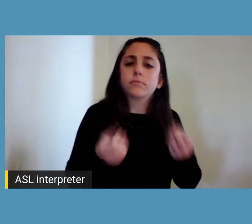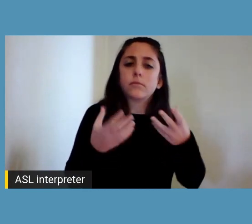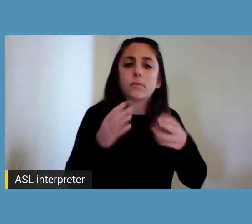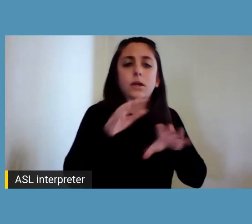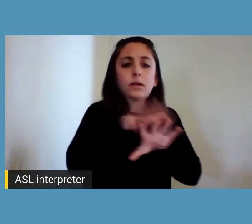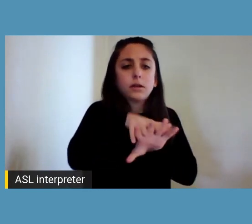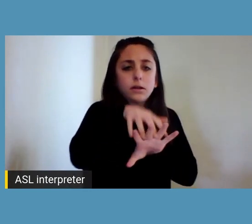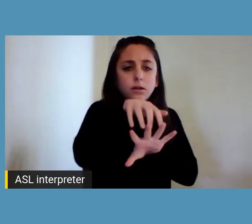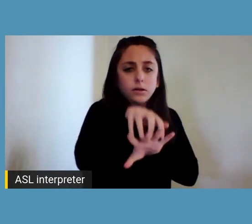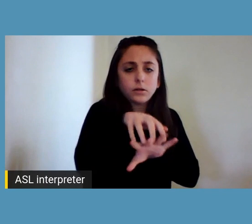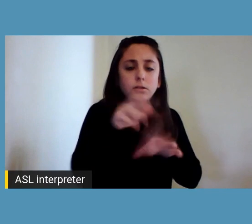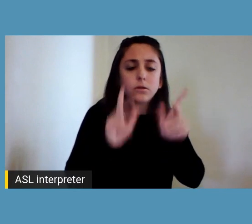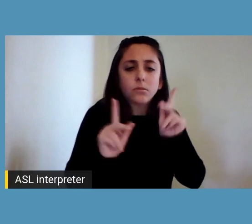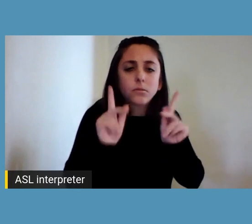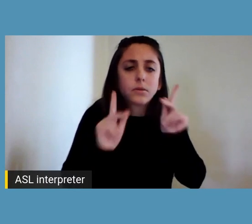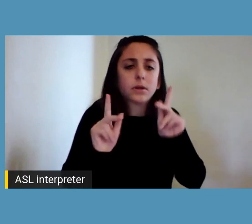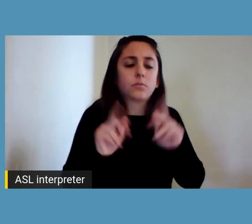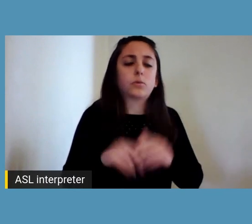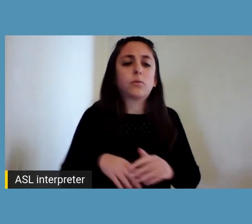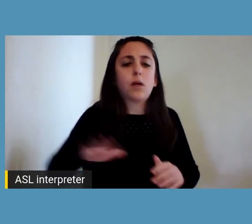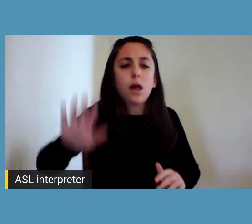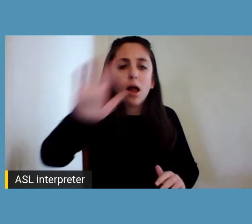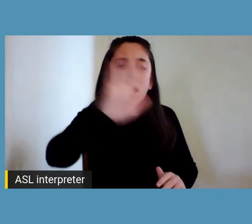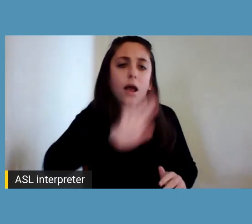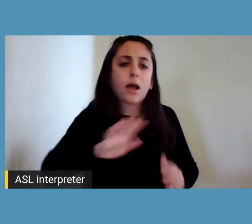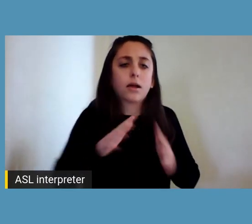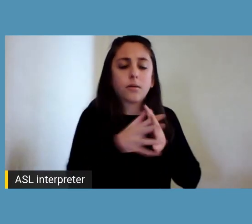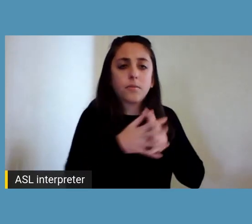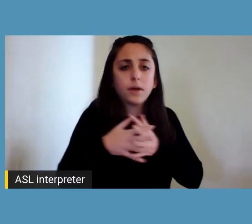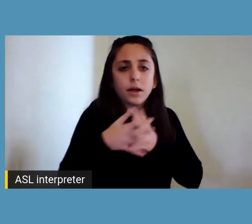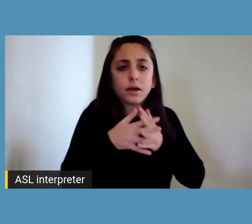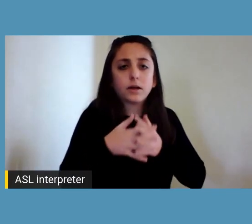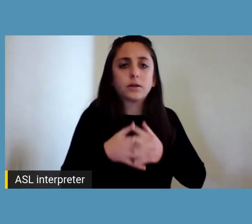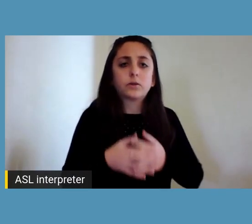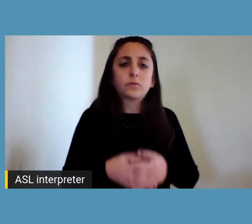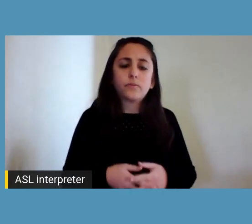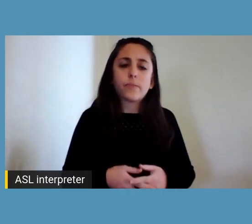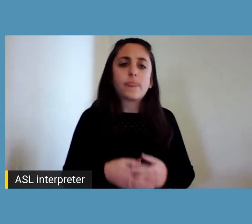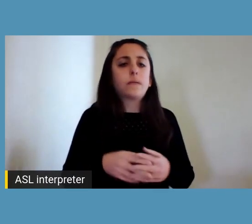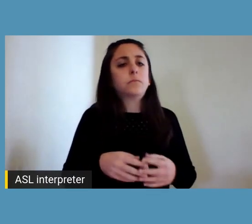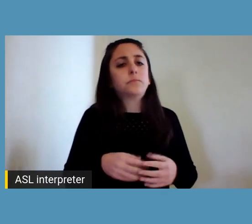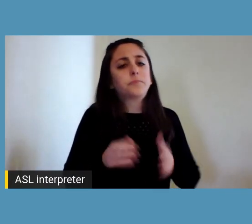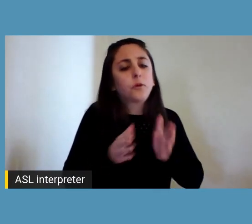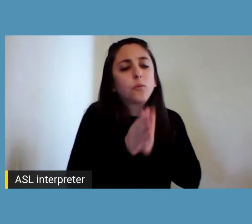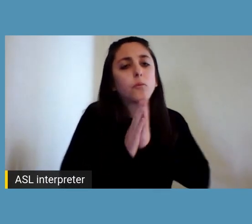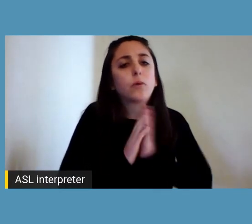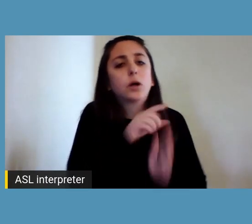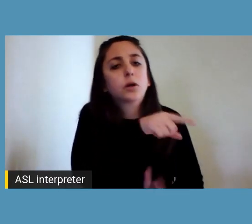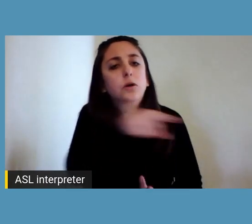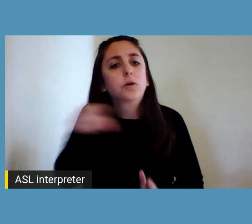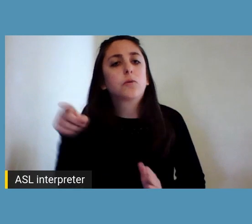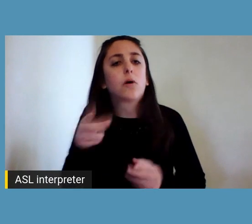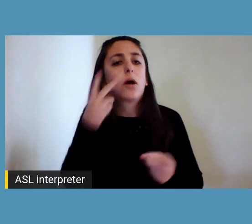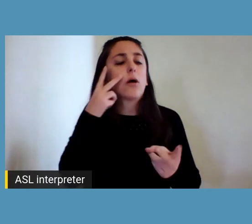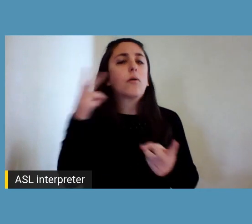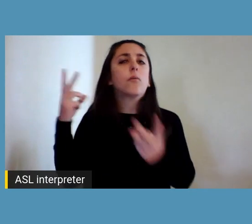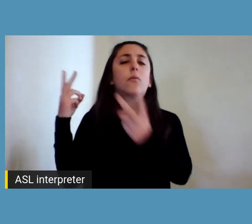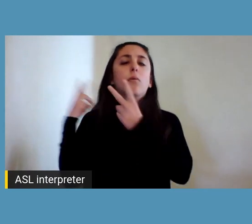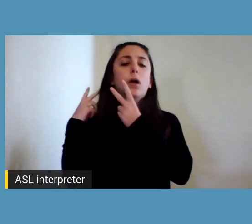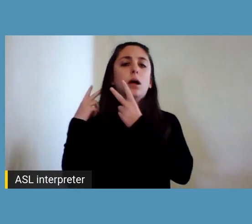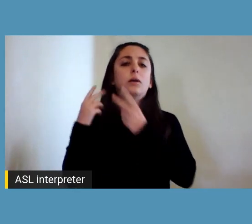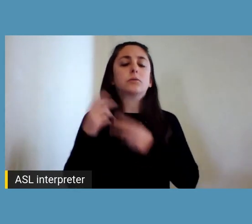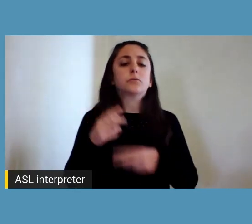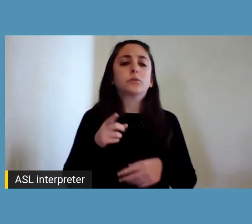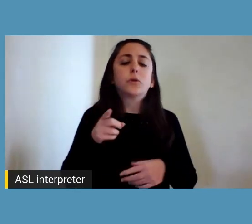throughout the United States and beyond. We ask you to reflect on the place where you reside and work and to respect the